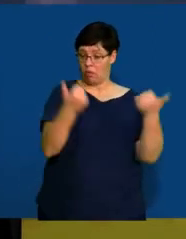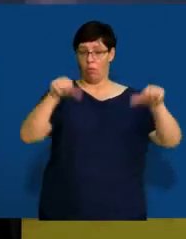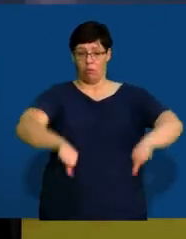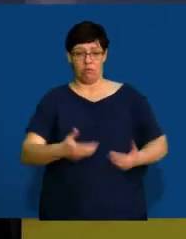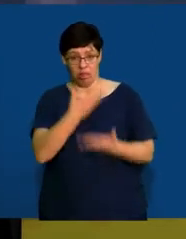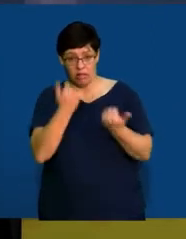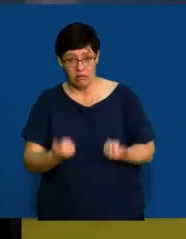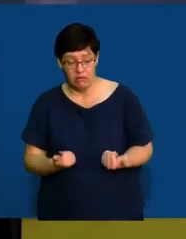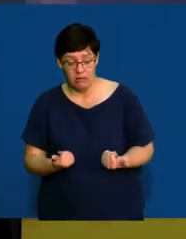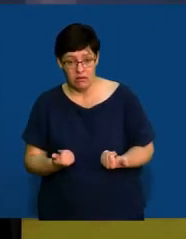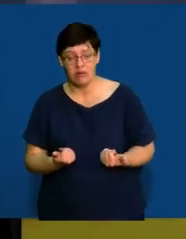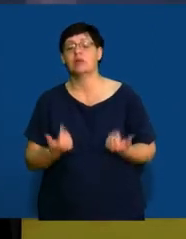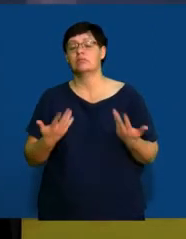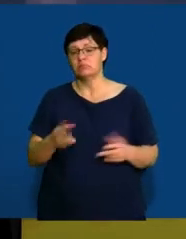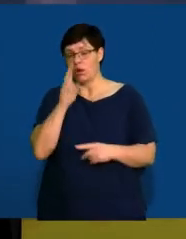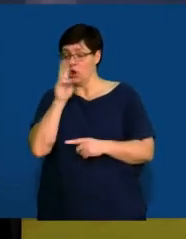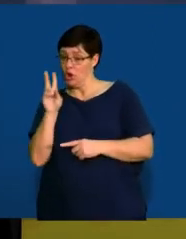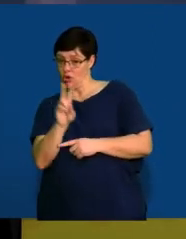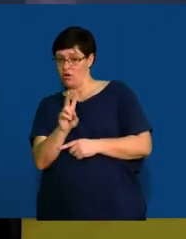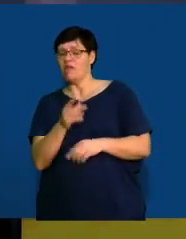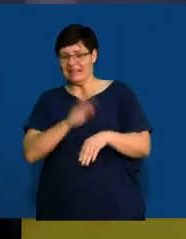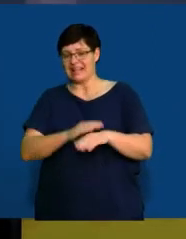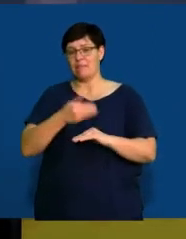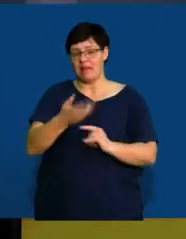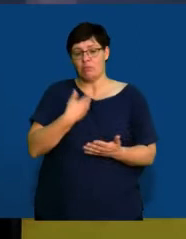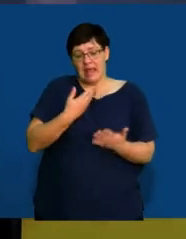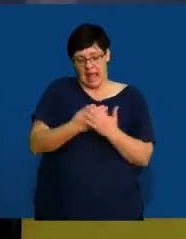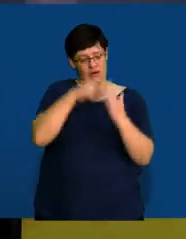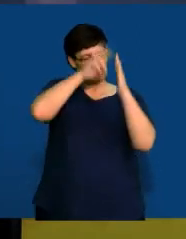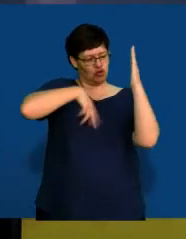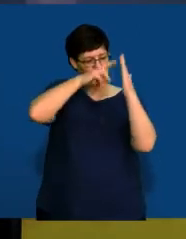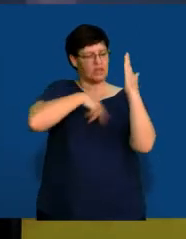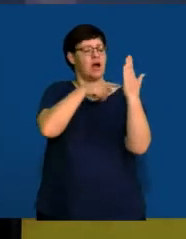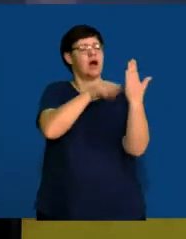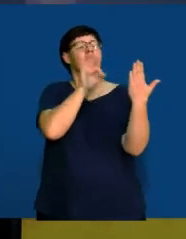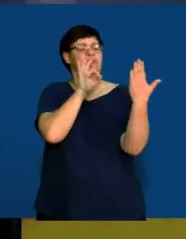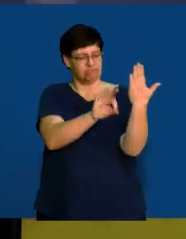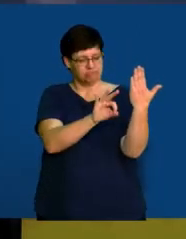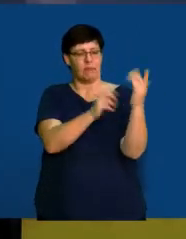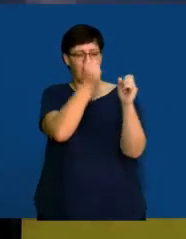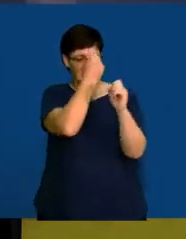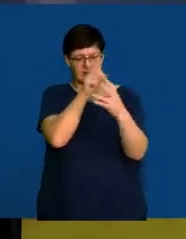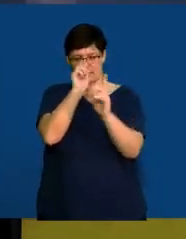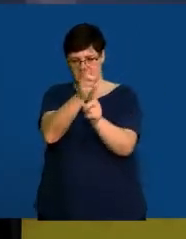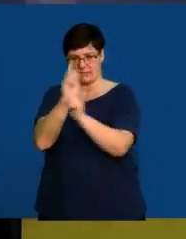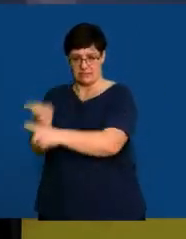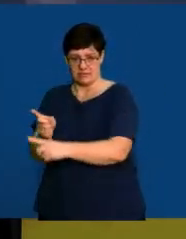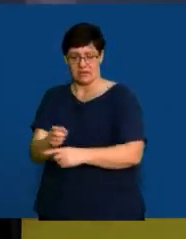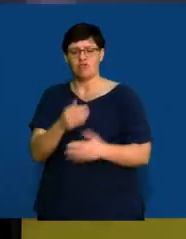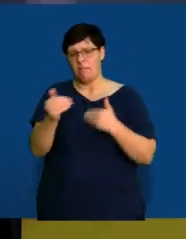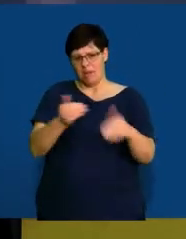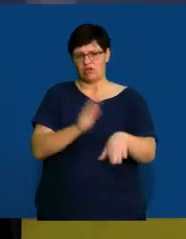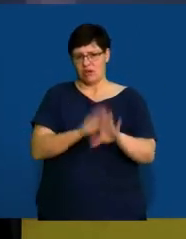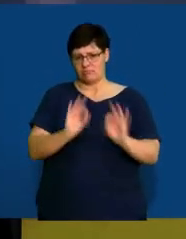paper. So look at it from that perspective in terms of how you're going to manage time. Moving on, we